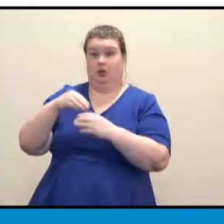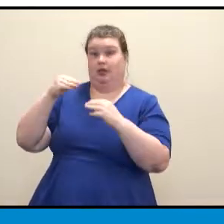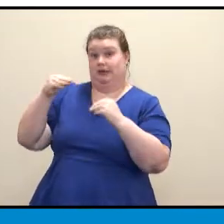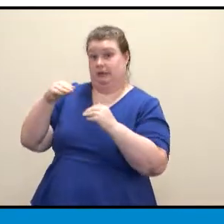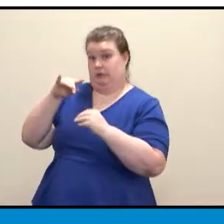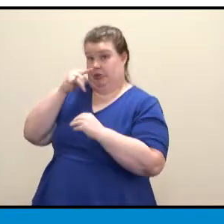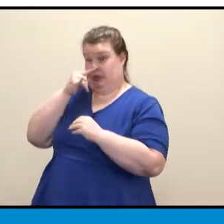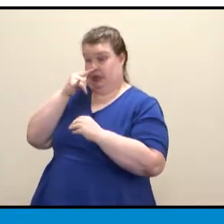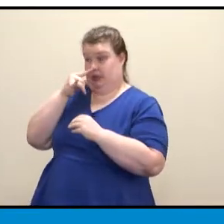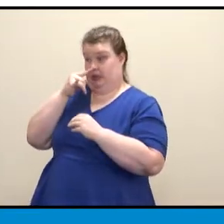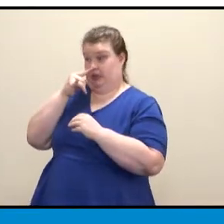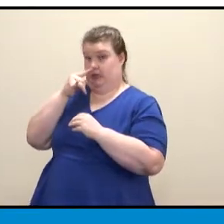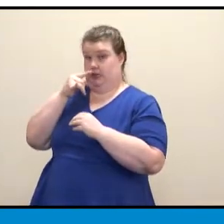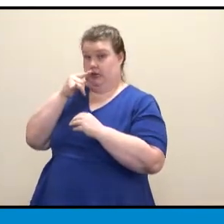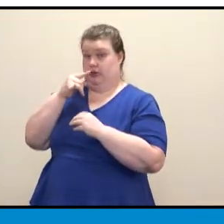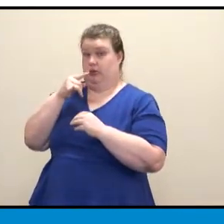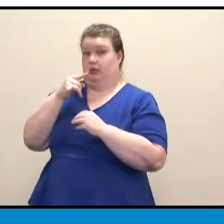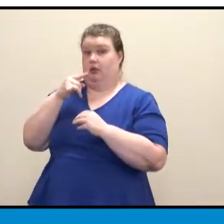represent one's school.